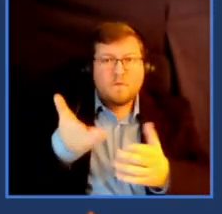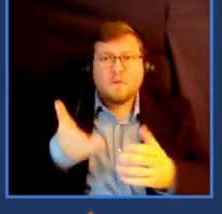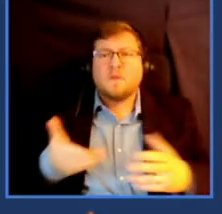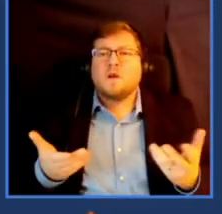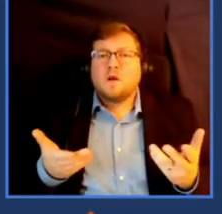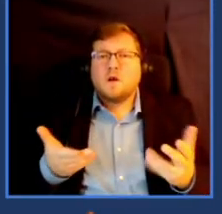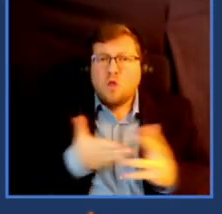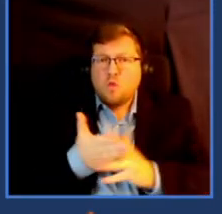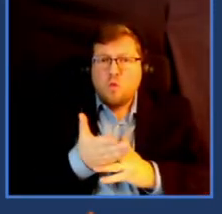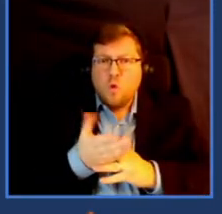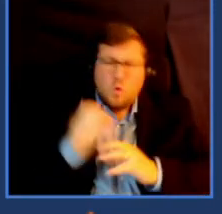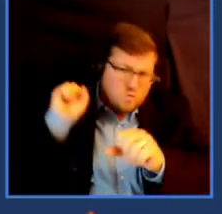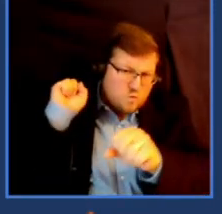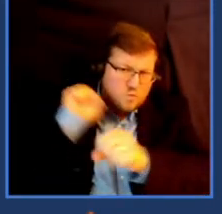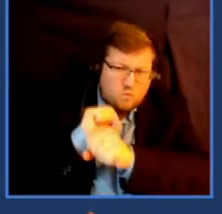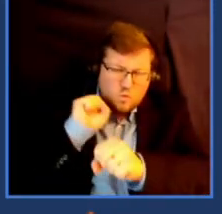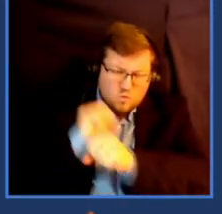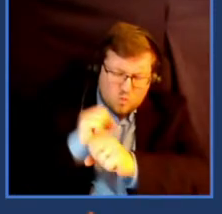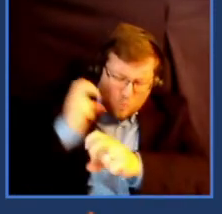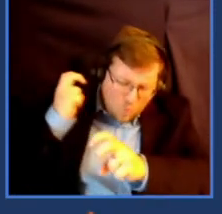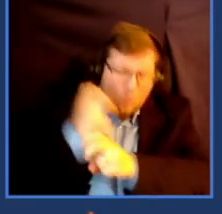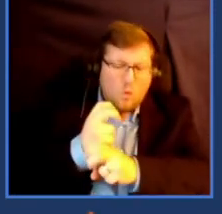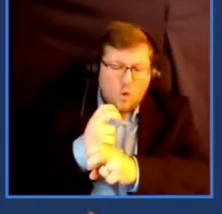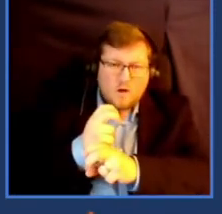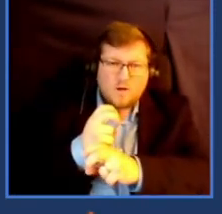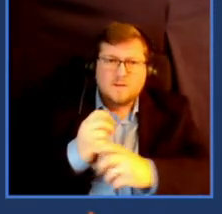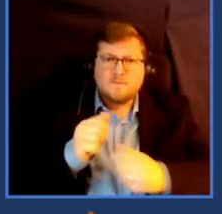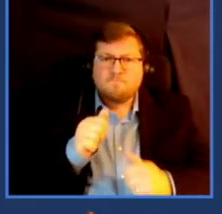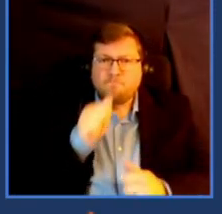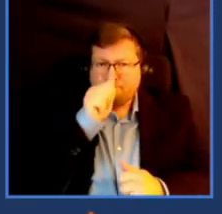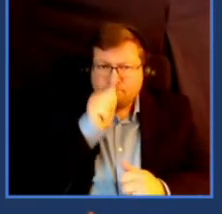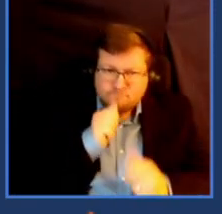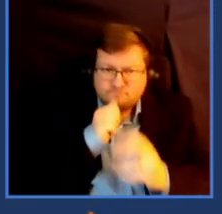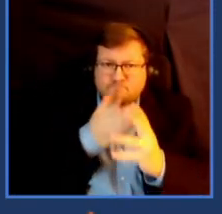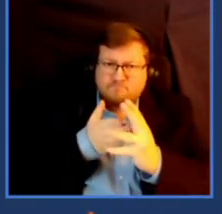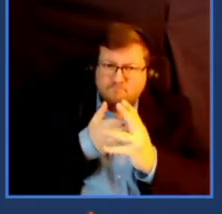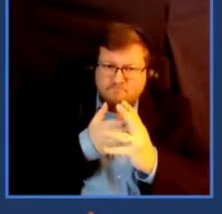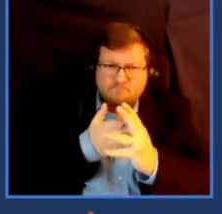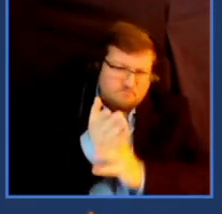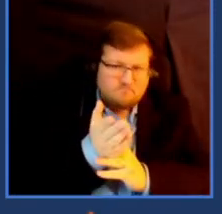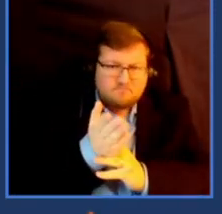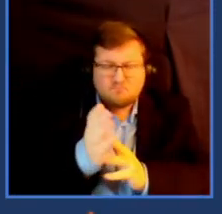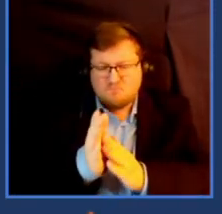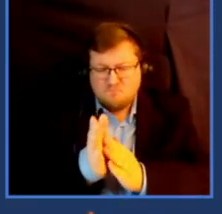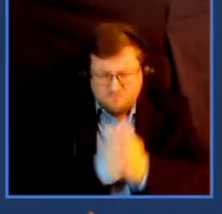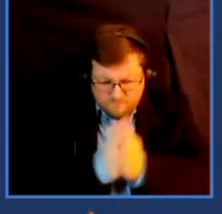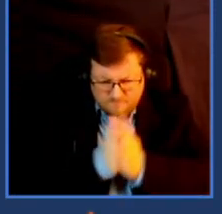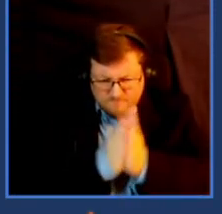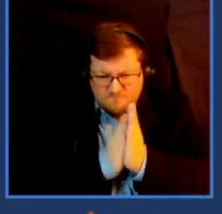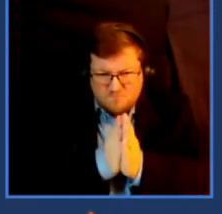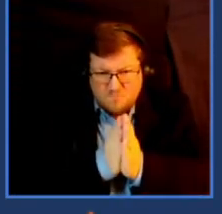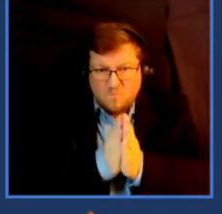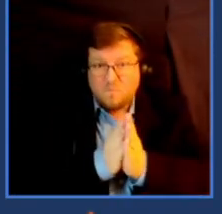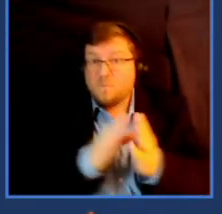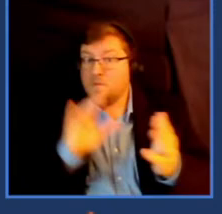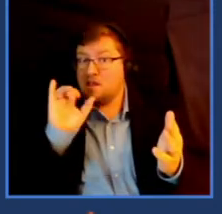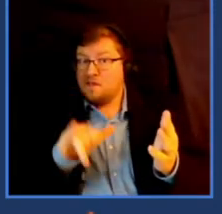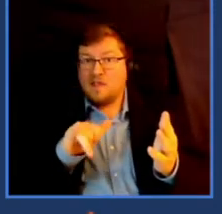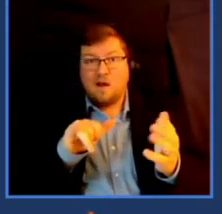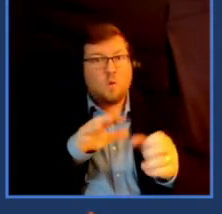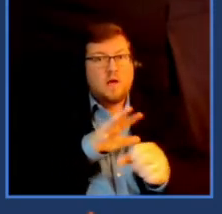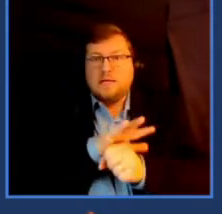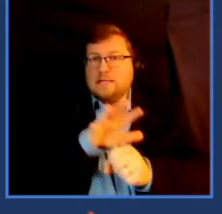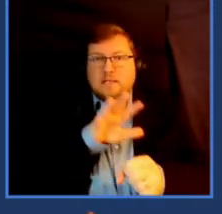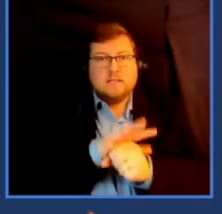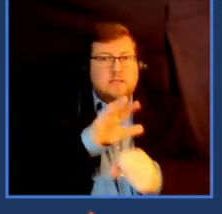hard work, grit, and determination. But that alone does not put me on this stage at